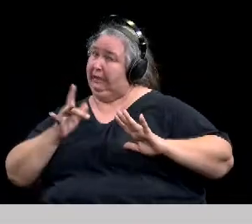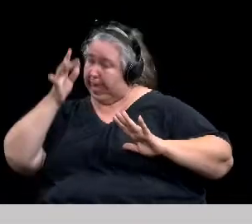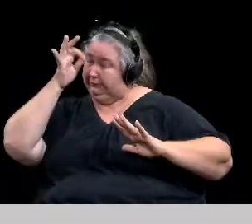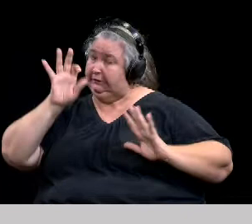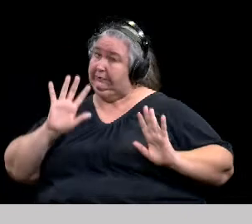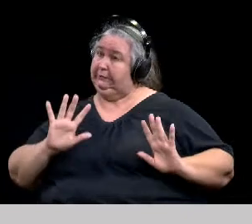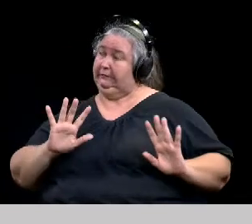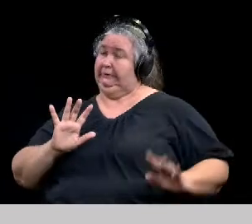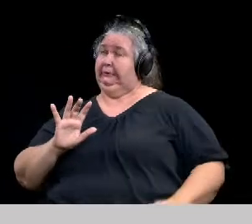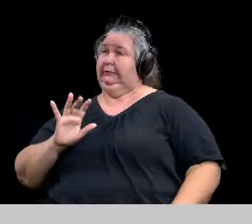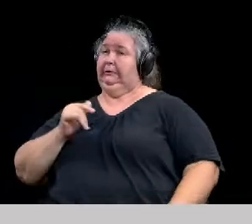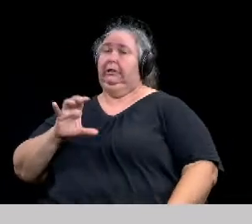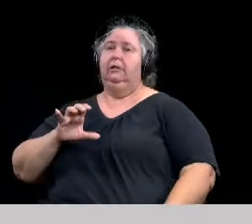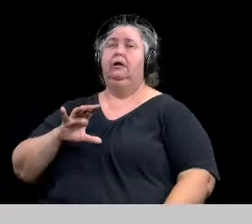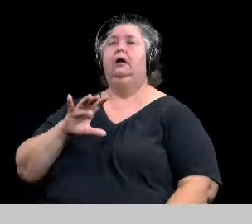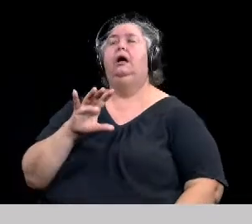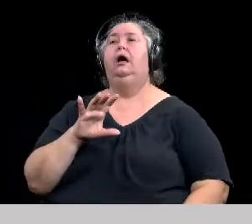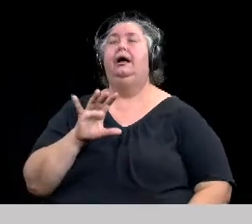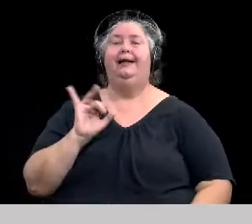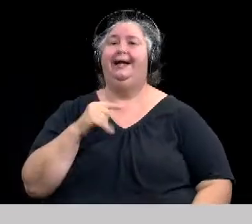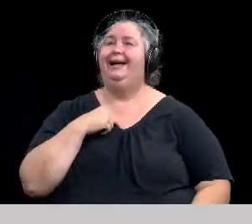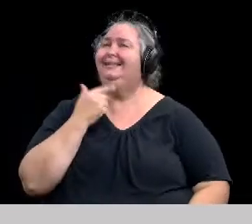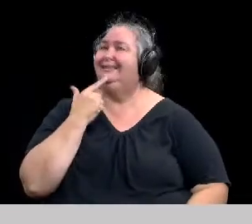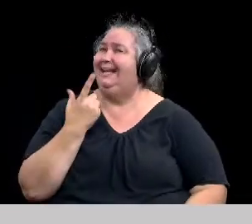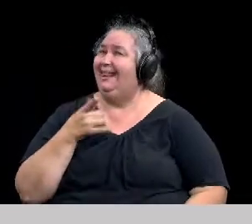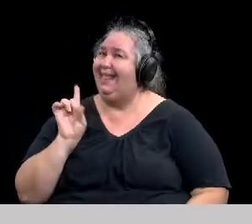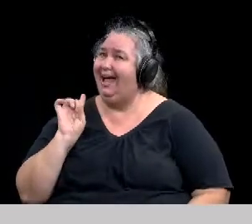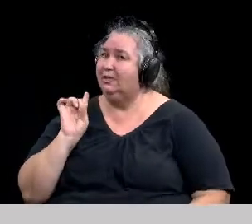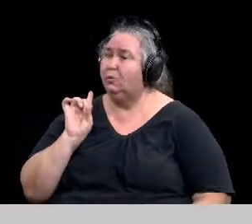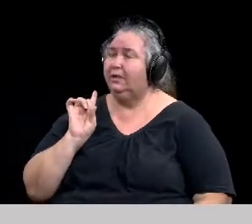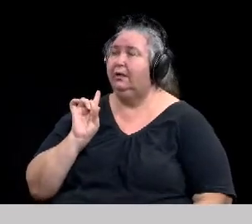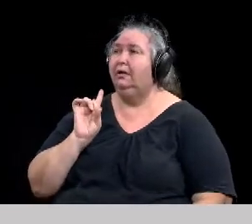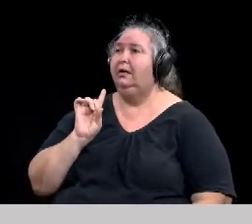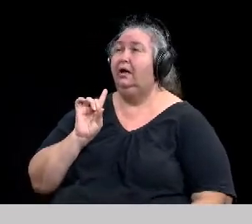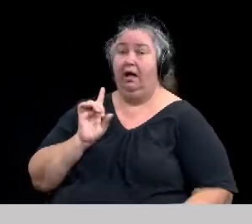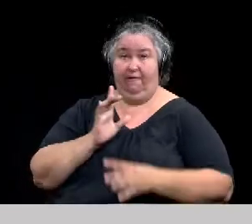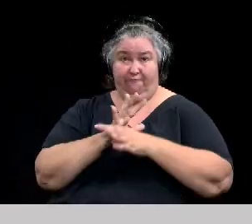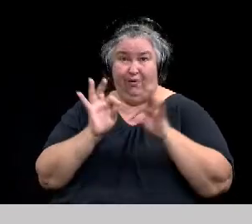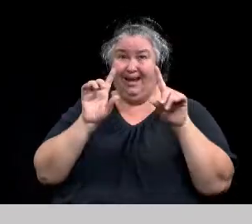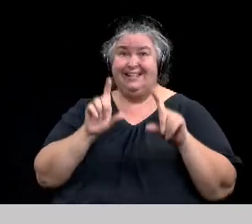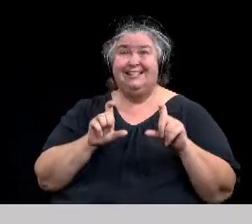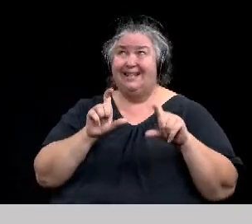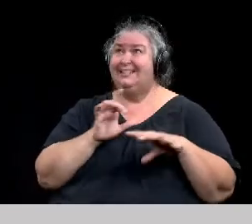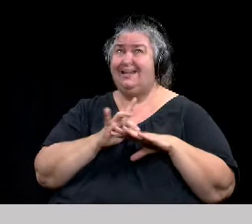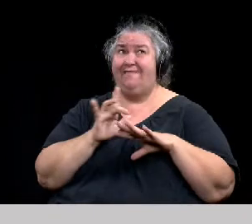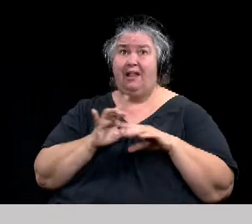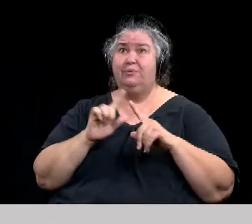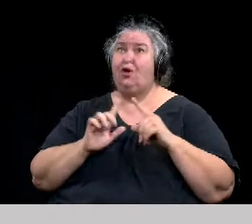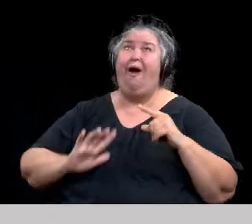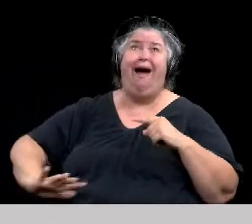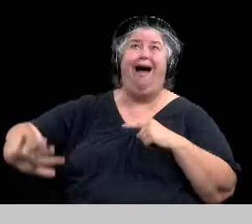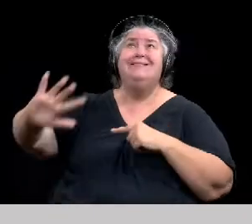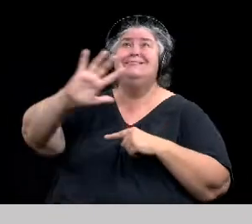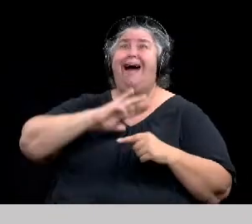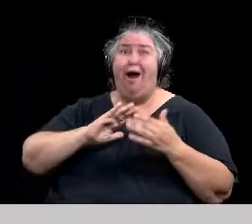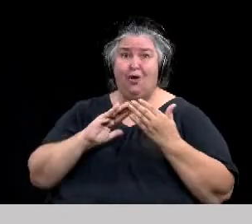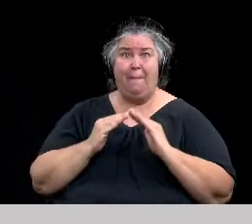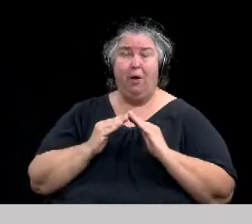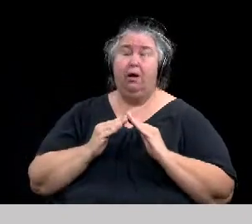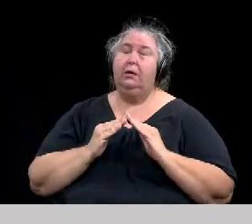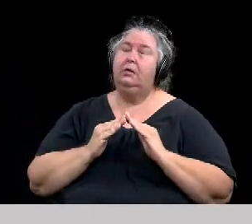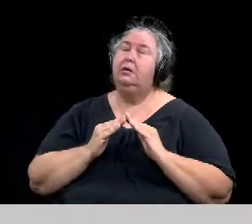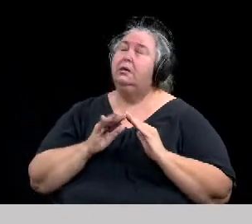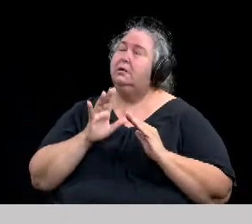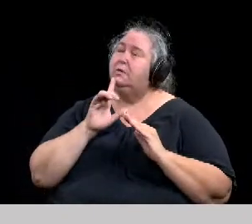as I've shared last week, the free testing that's available to our entire community is